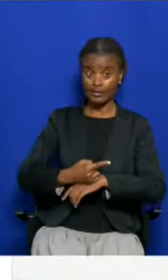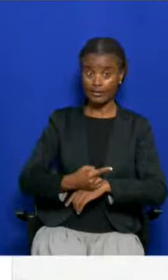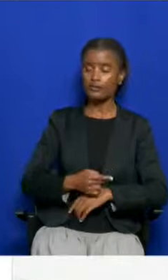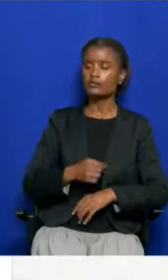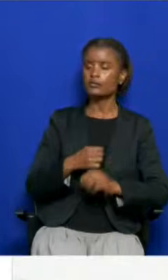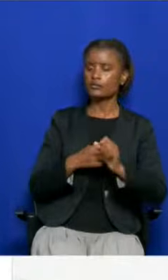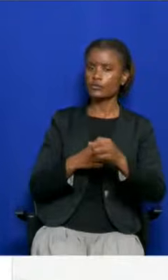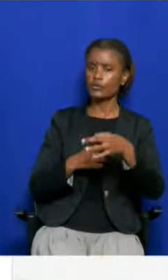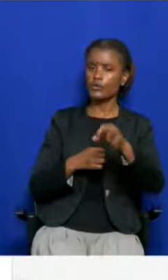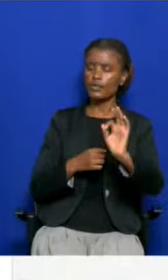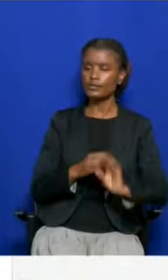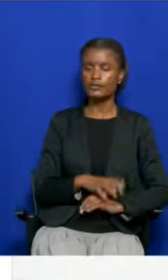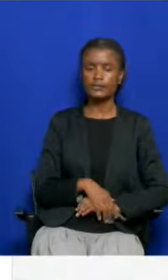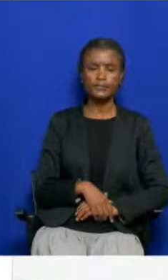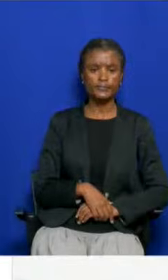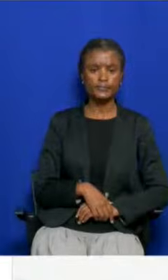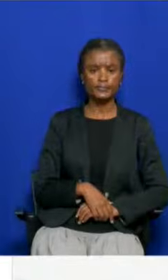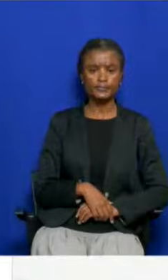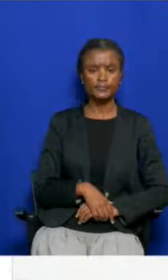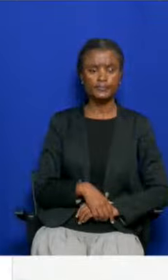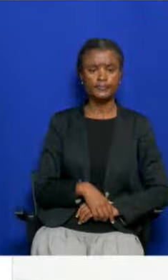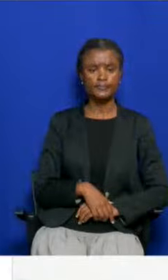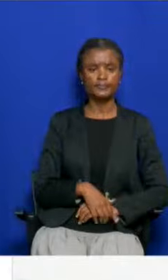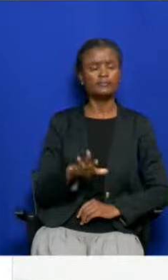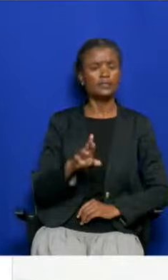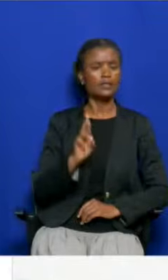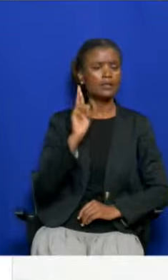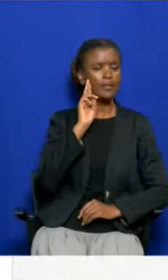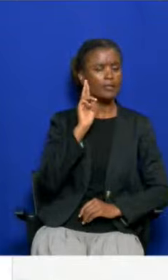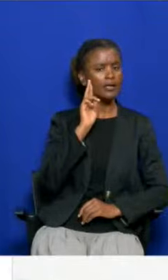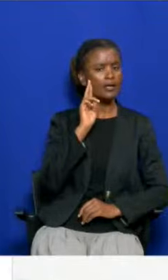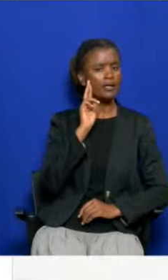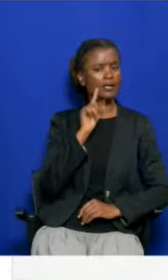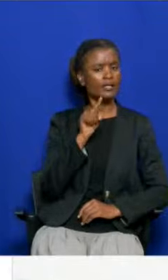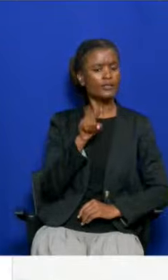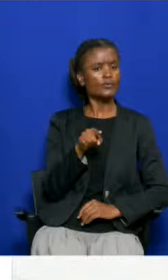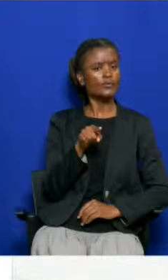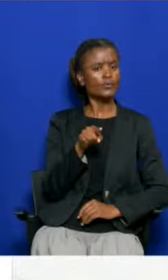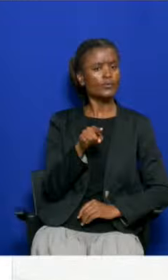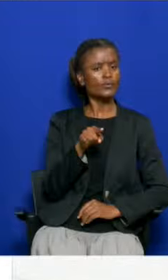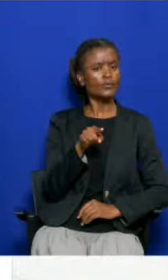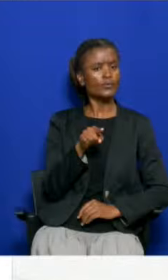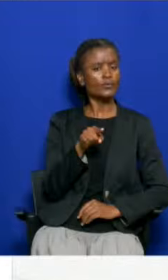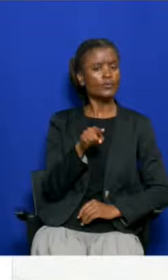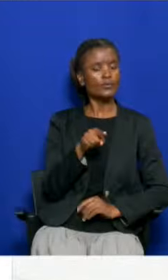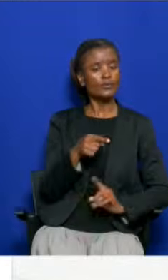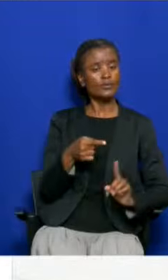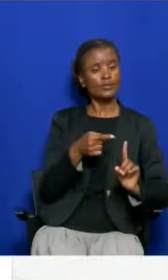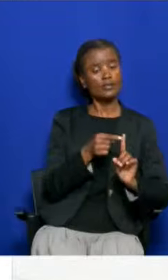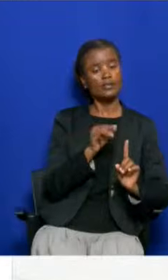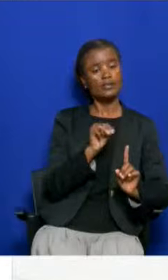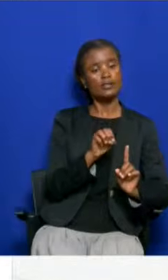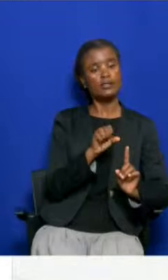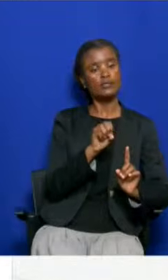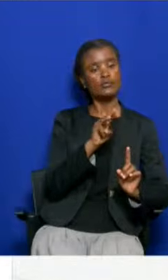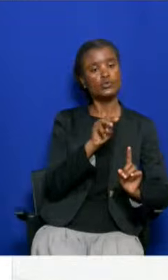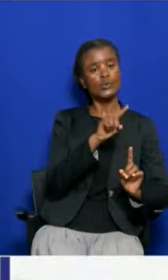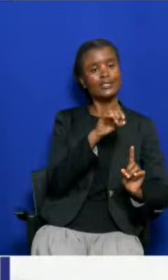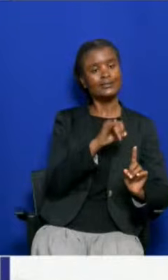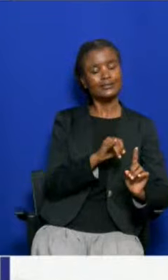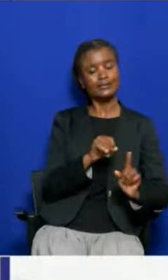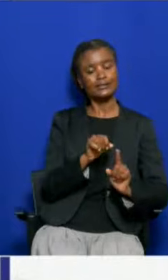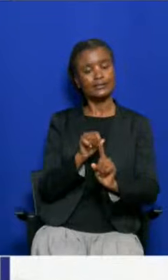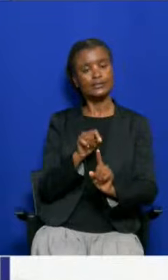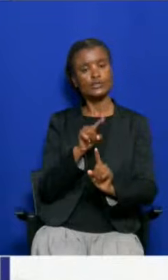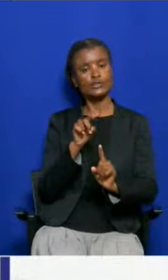Now, do you recall what it was that you and Mr. Mkati Mswazi and you and Warrant Officer Zungu were calling about on that day?